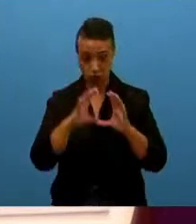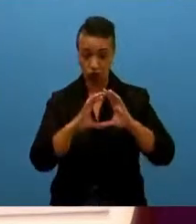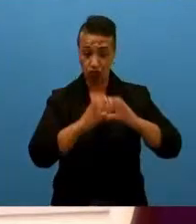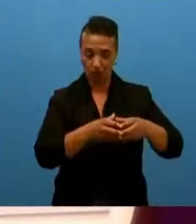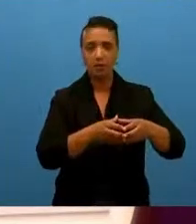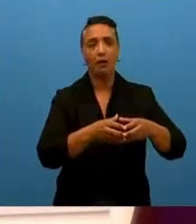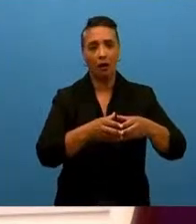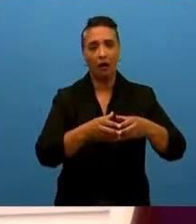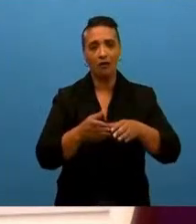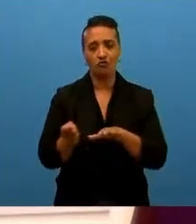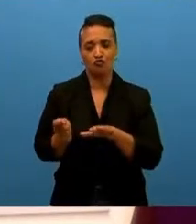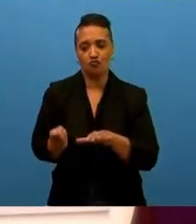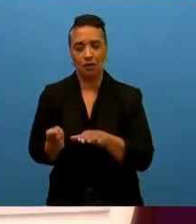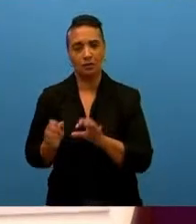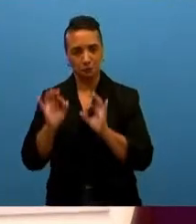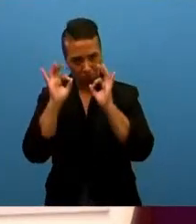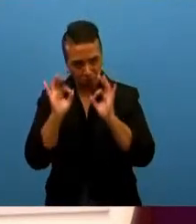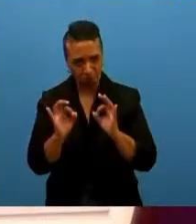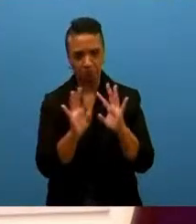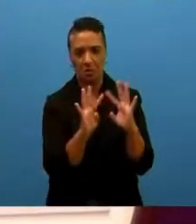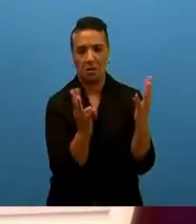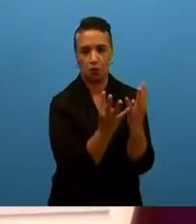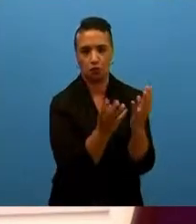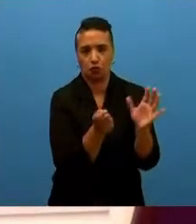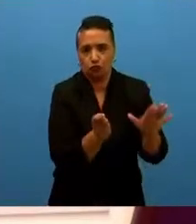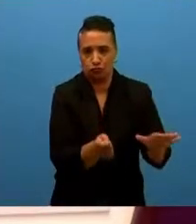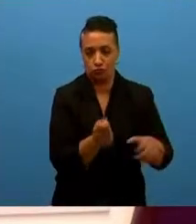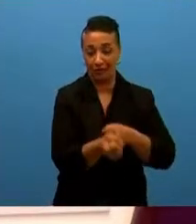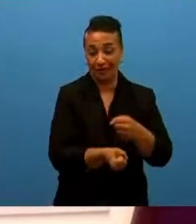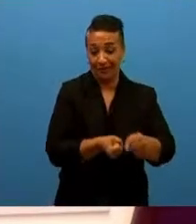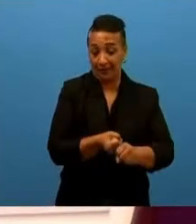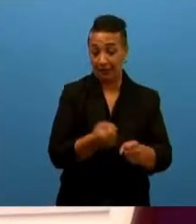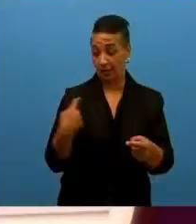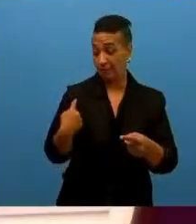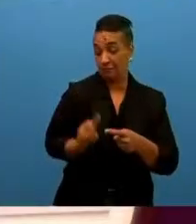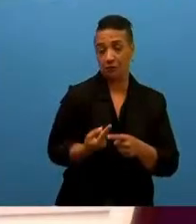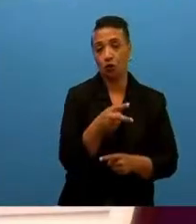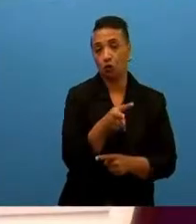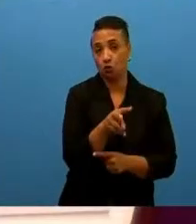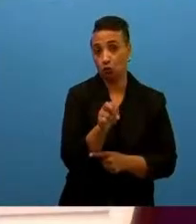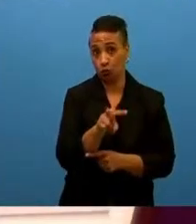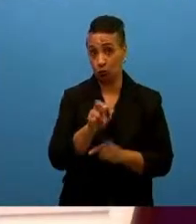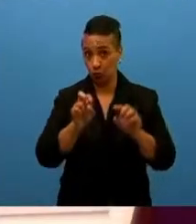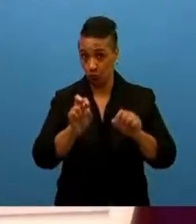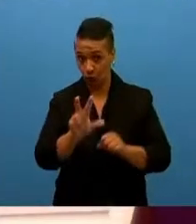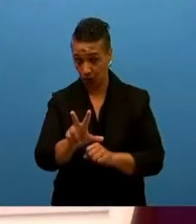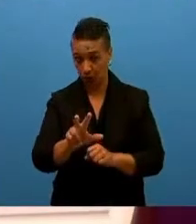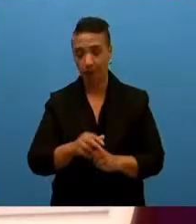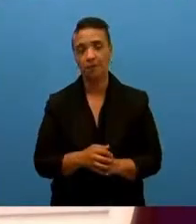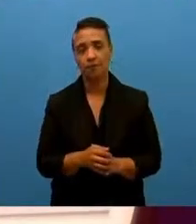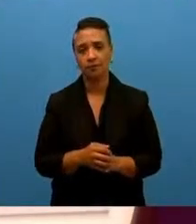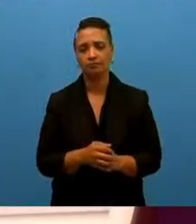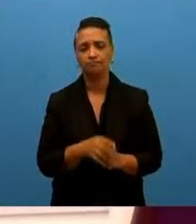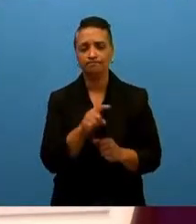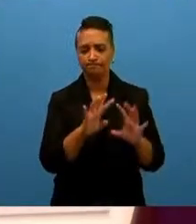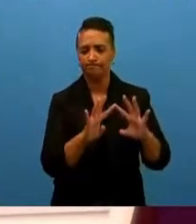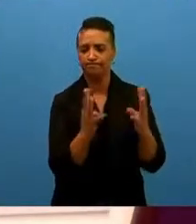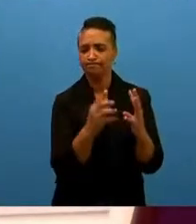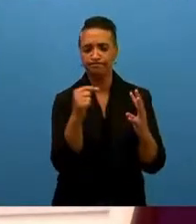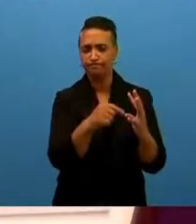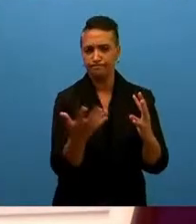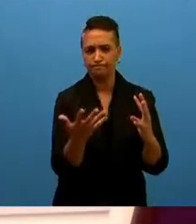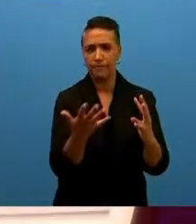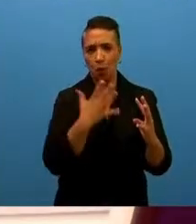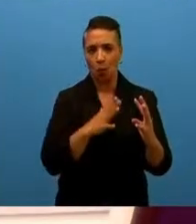presidents of the Amazonian countries in 2023. This mechanism aims to foster